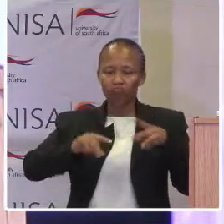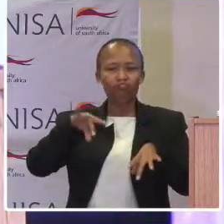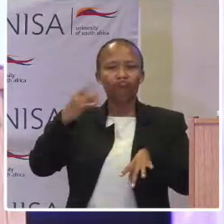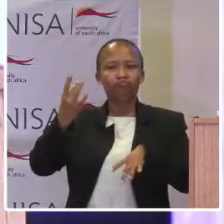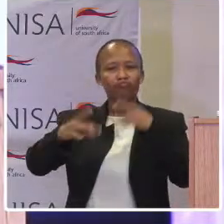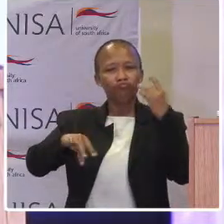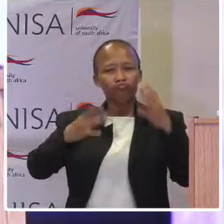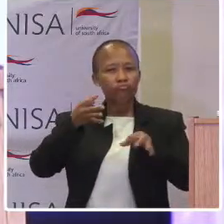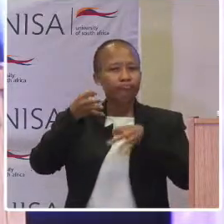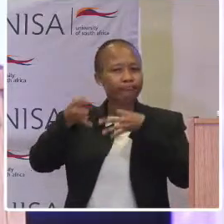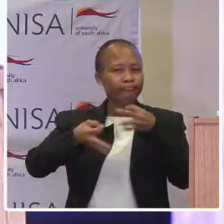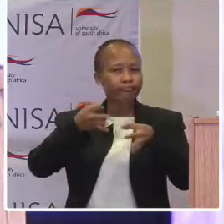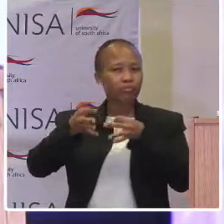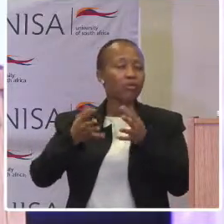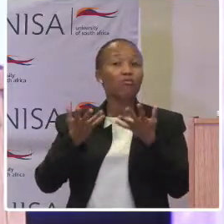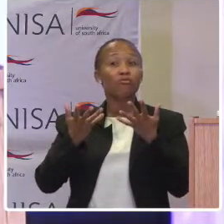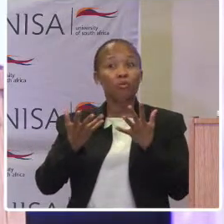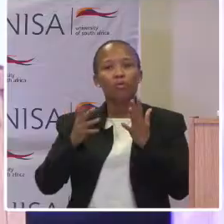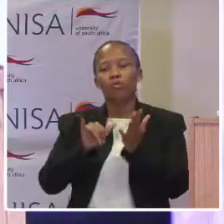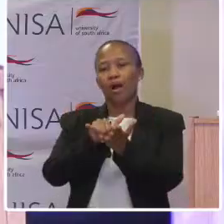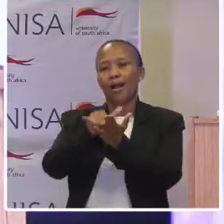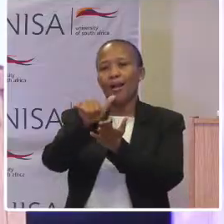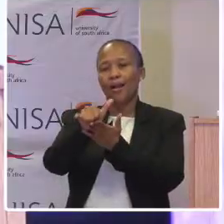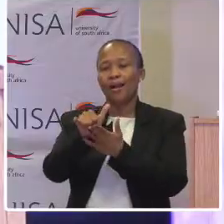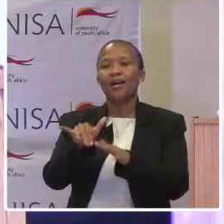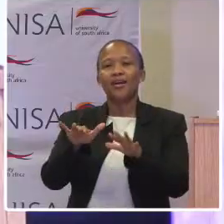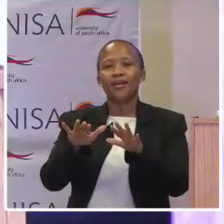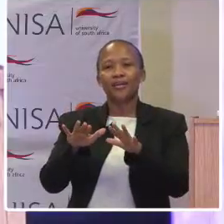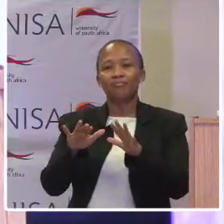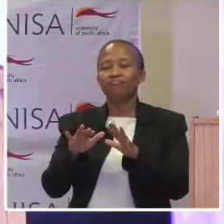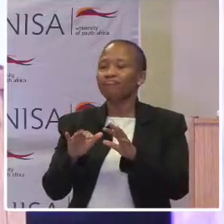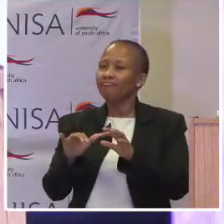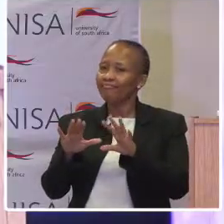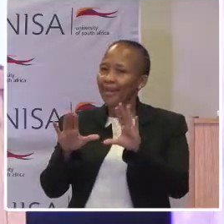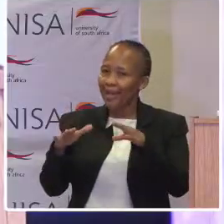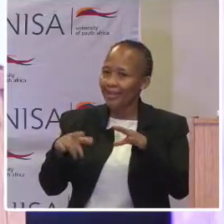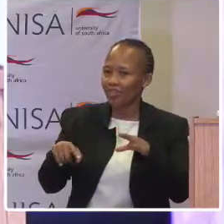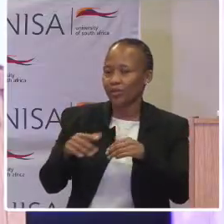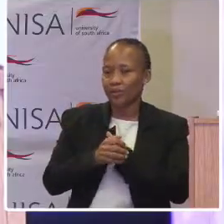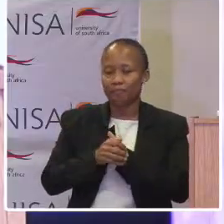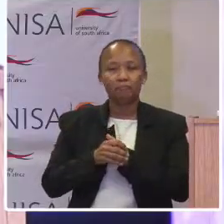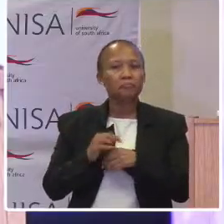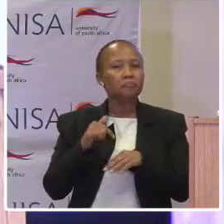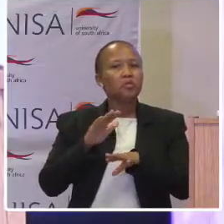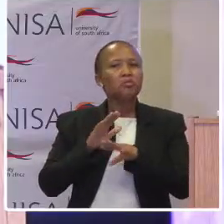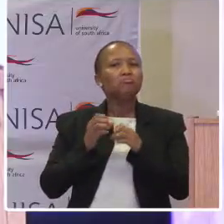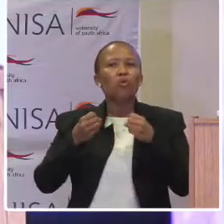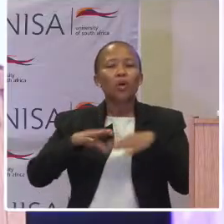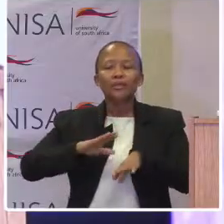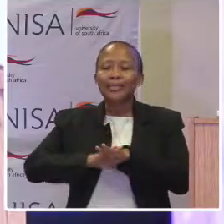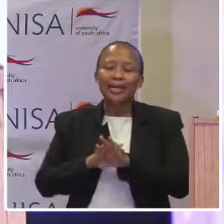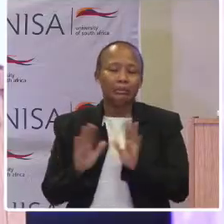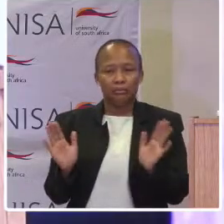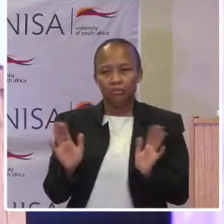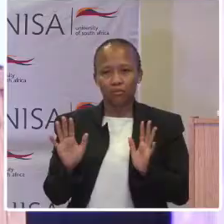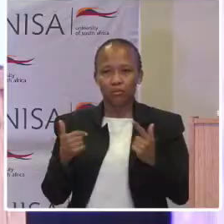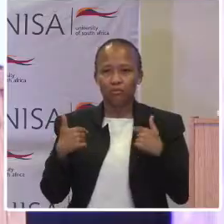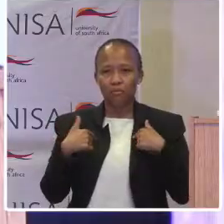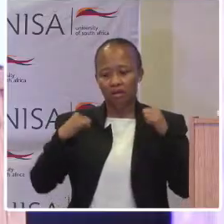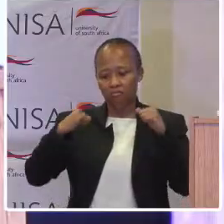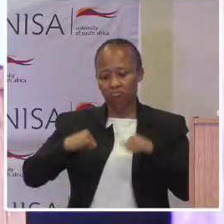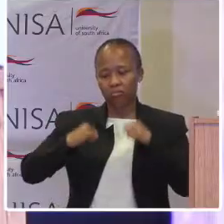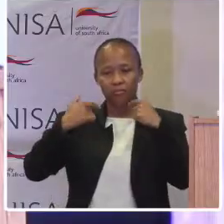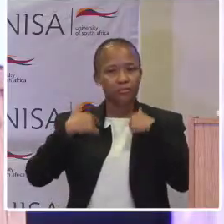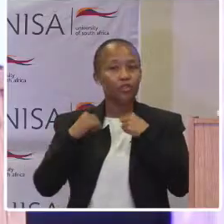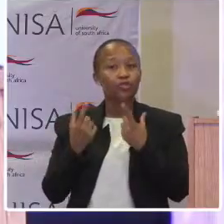frameworks in the aviation industry. Without further wasting your time, allow me, ladies and gentlemen, to